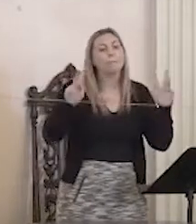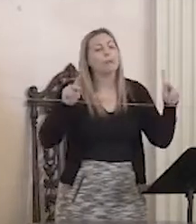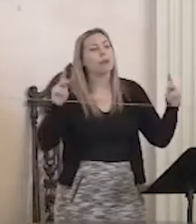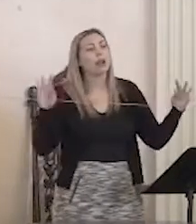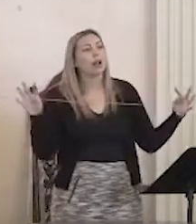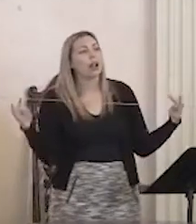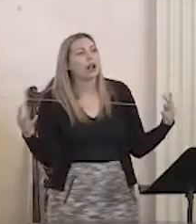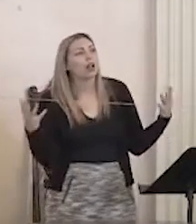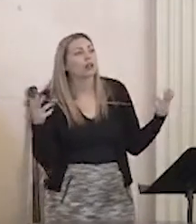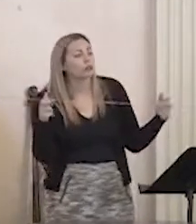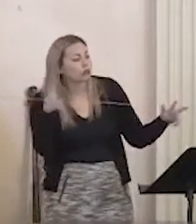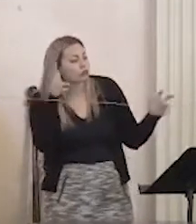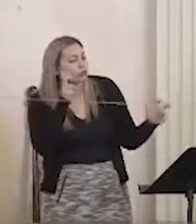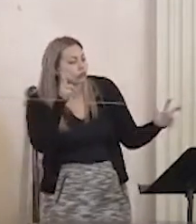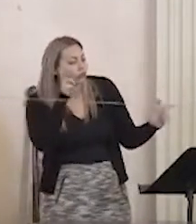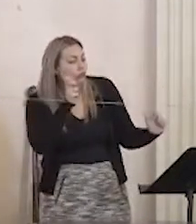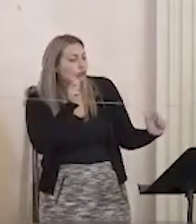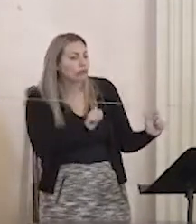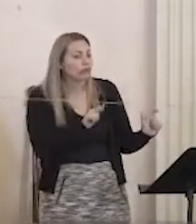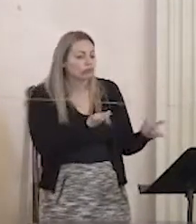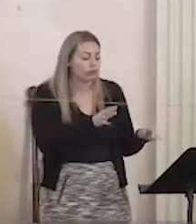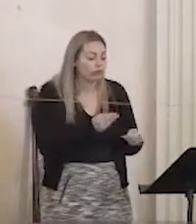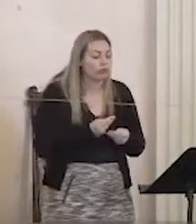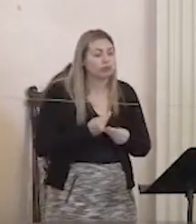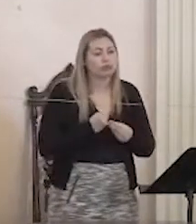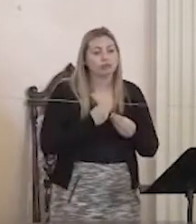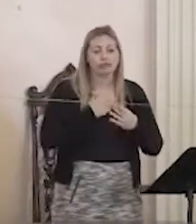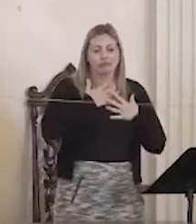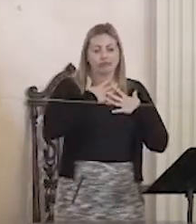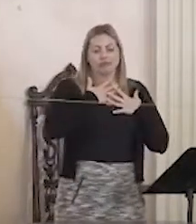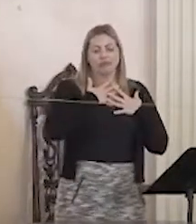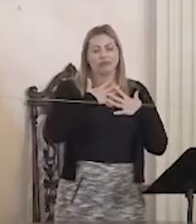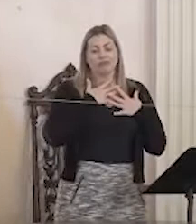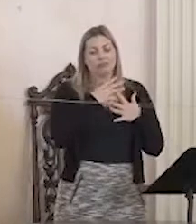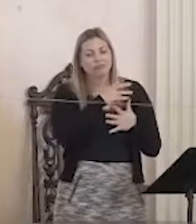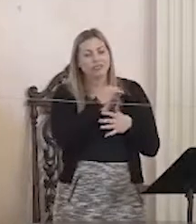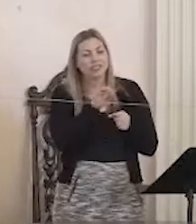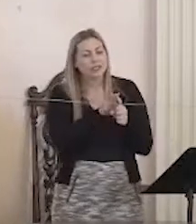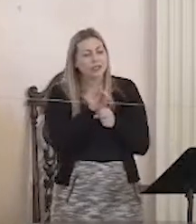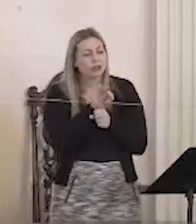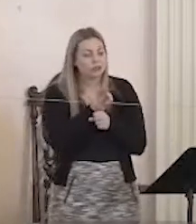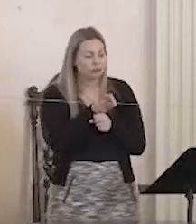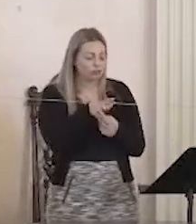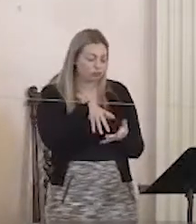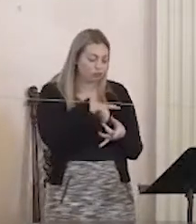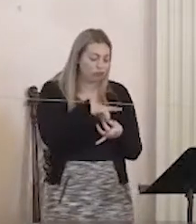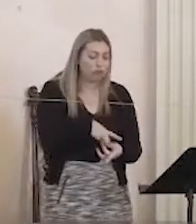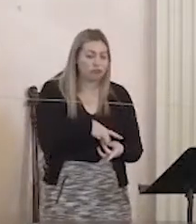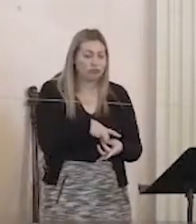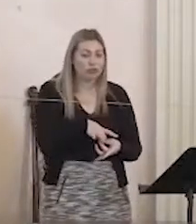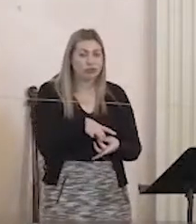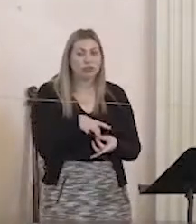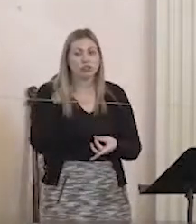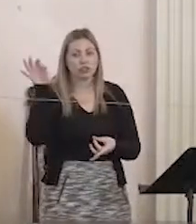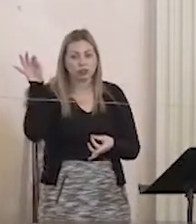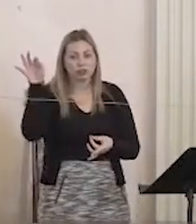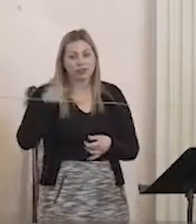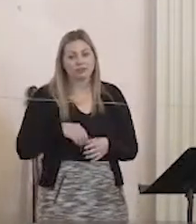gather around to hear his stirring and inspiring and spiritually grounded sermons.